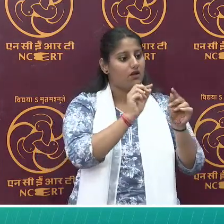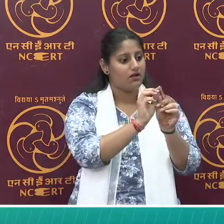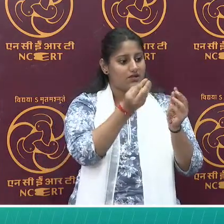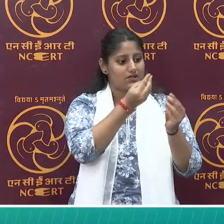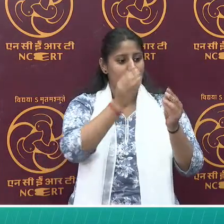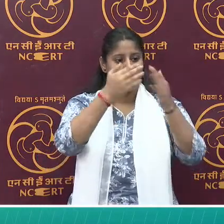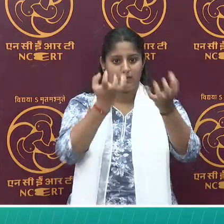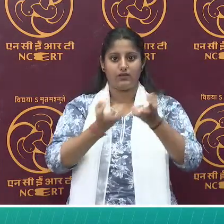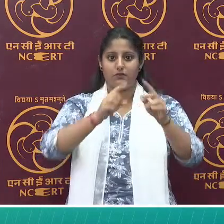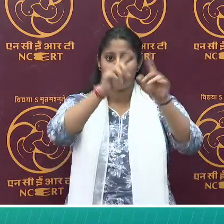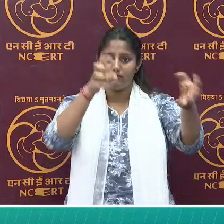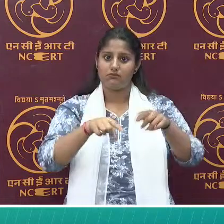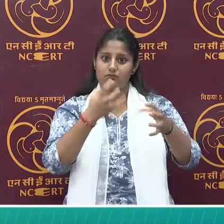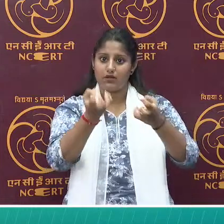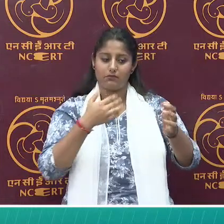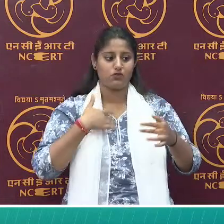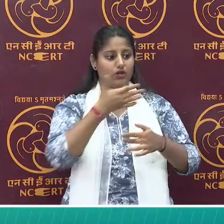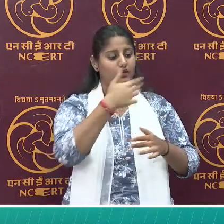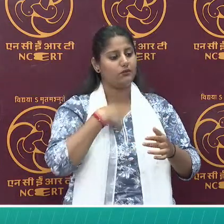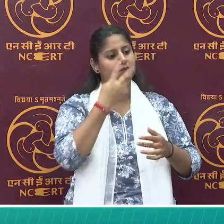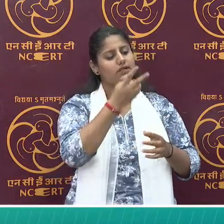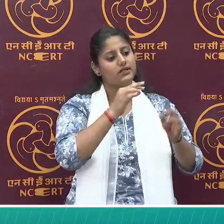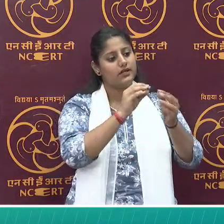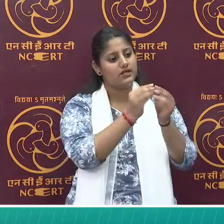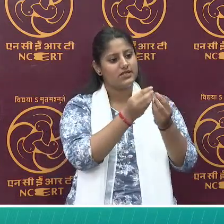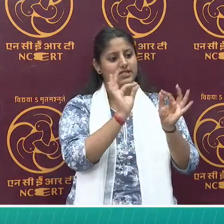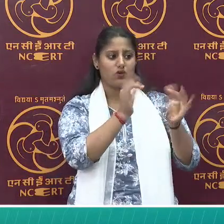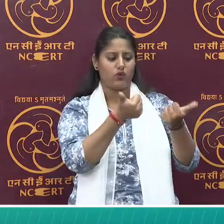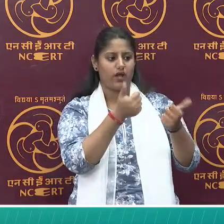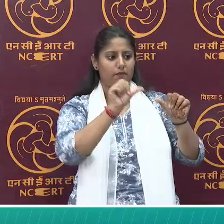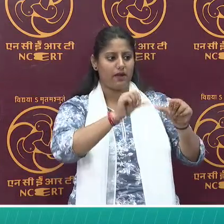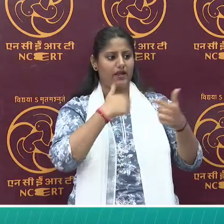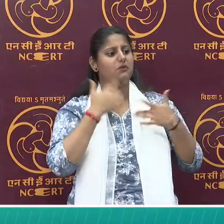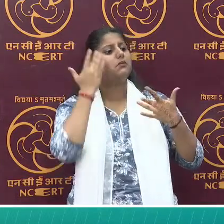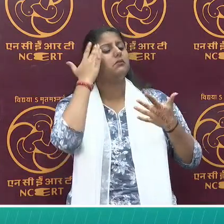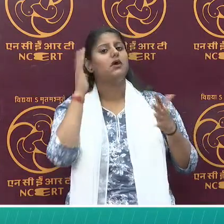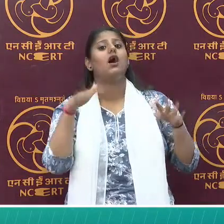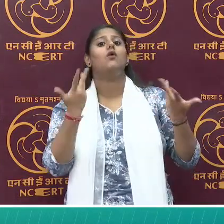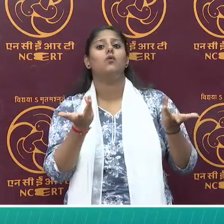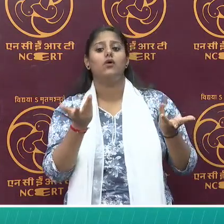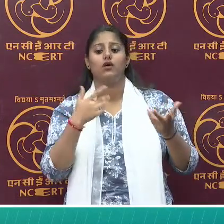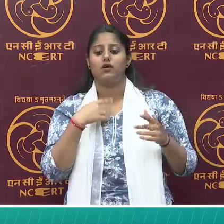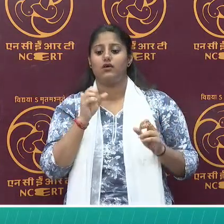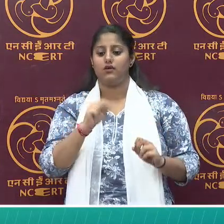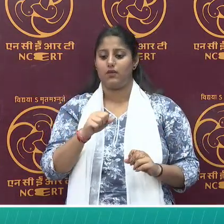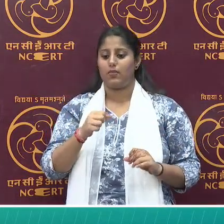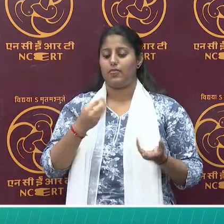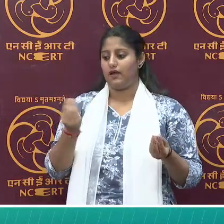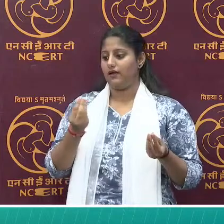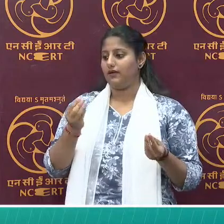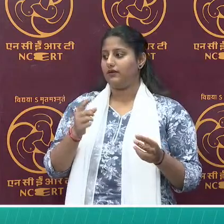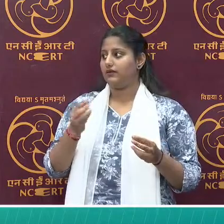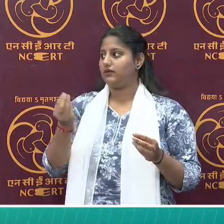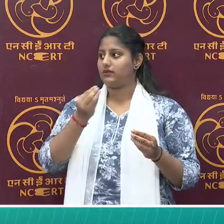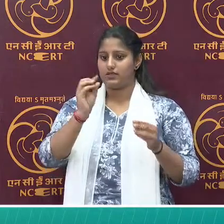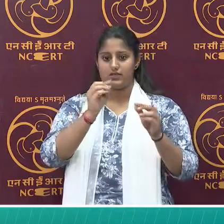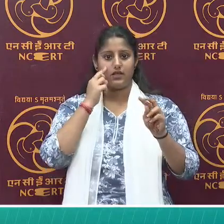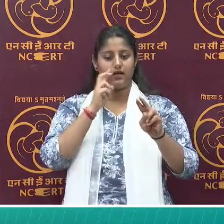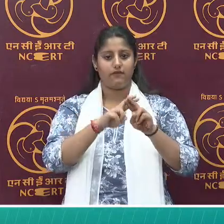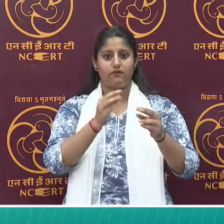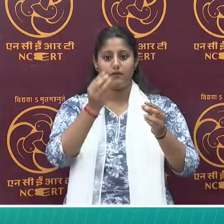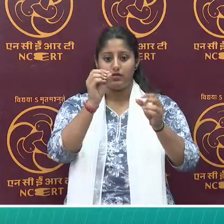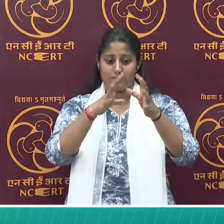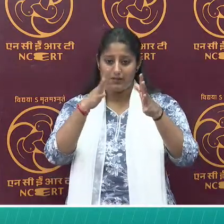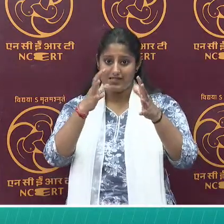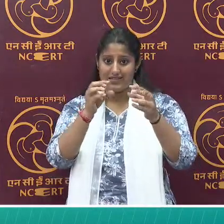can we identify which seed to buy? Okay, so for big seeds, see, seeds also vary from small size to big size.